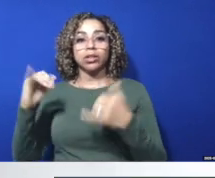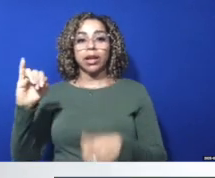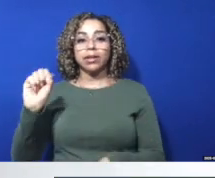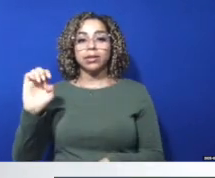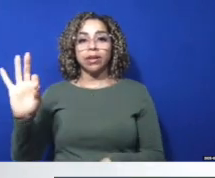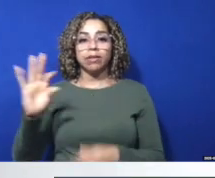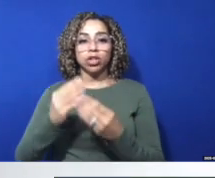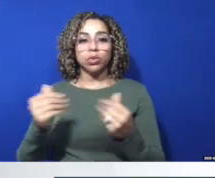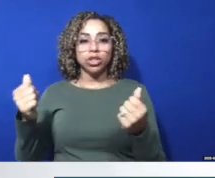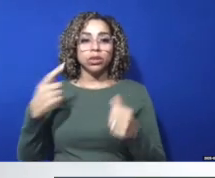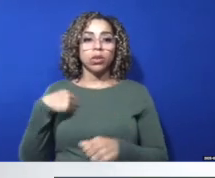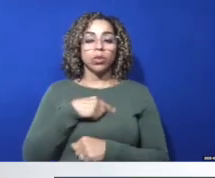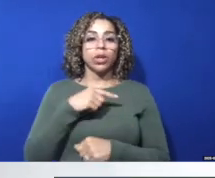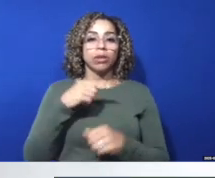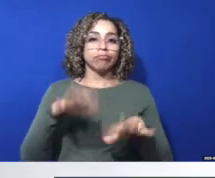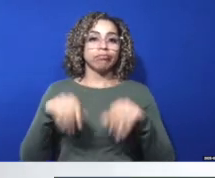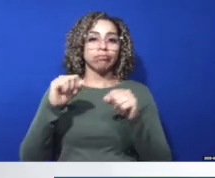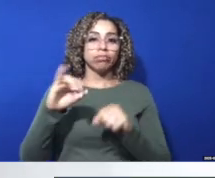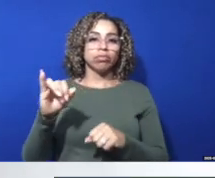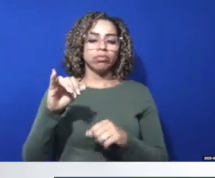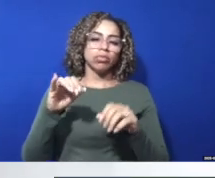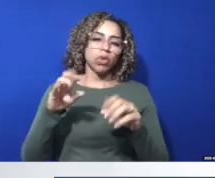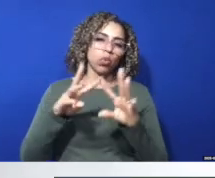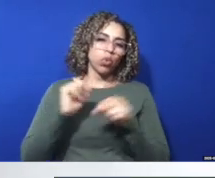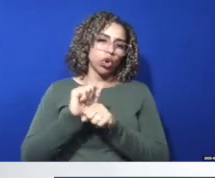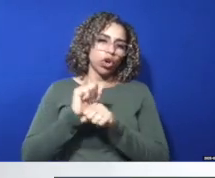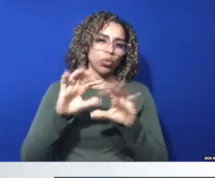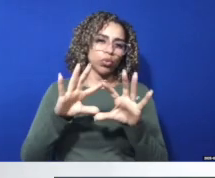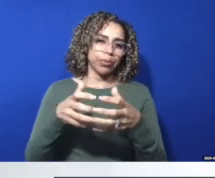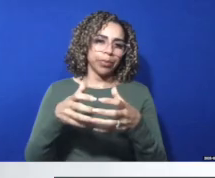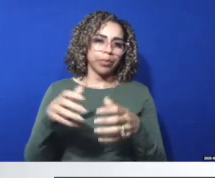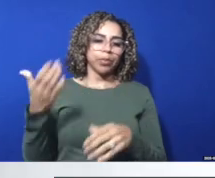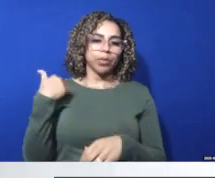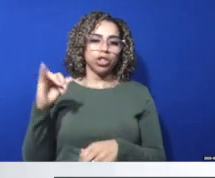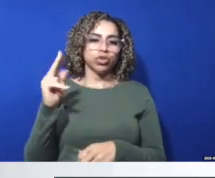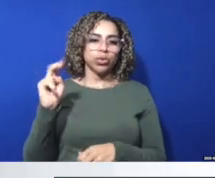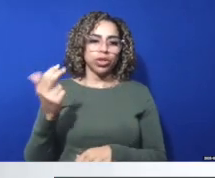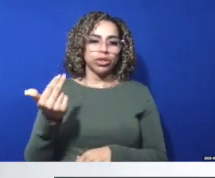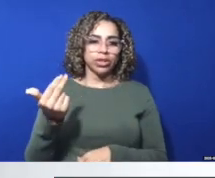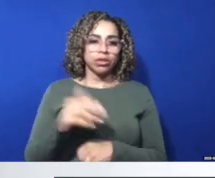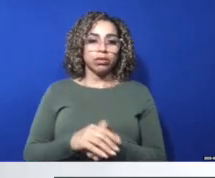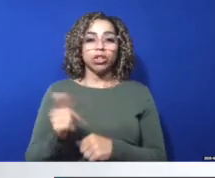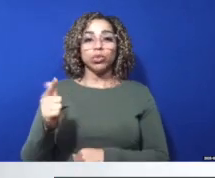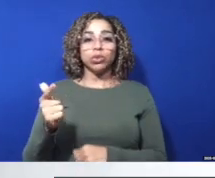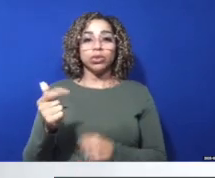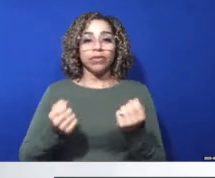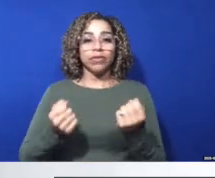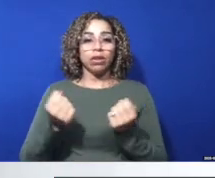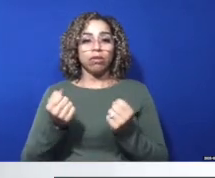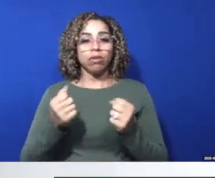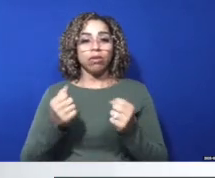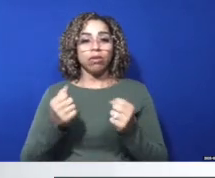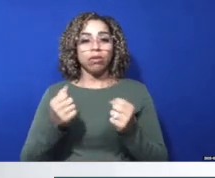13th. A used vehicle voucher program could help lower vehicle costs, expand